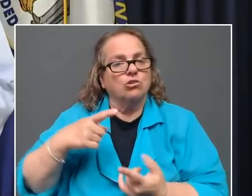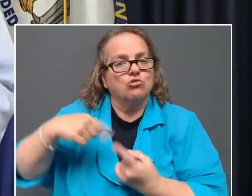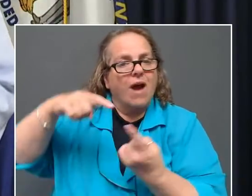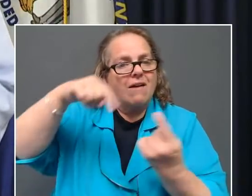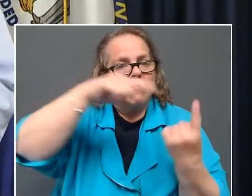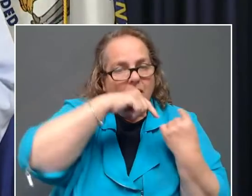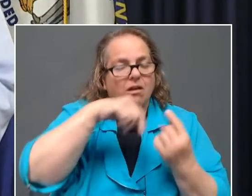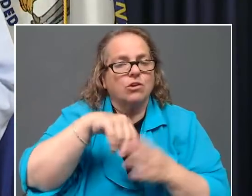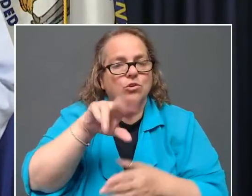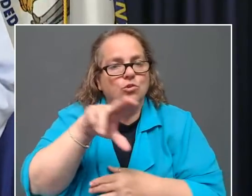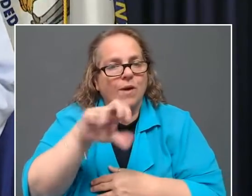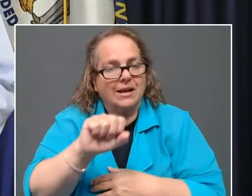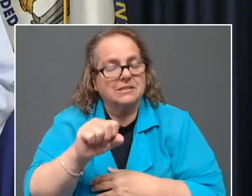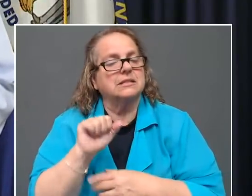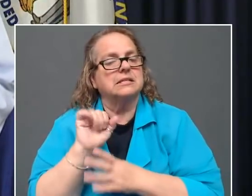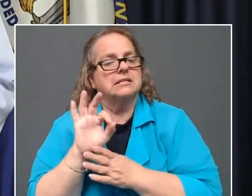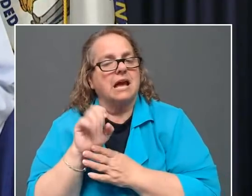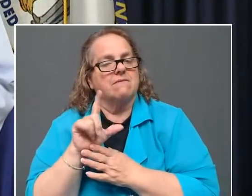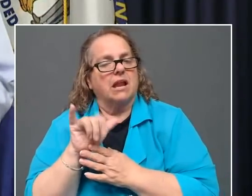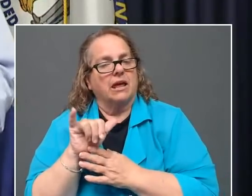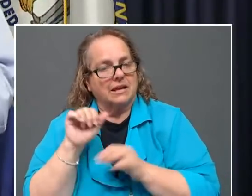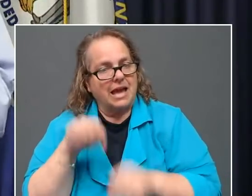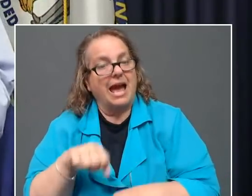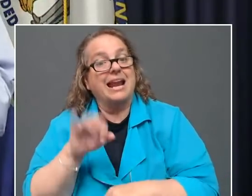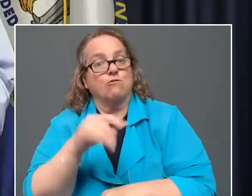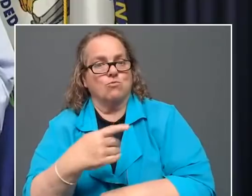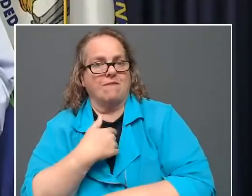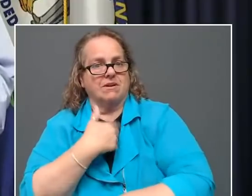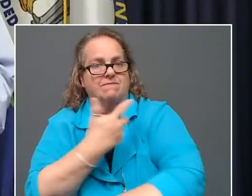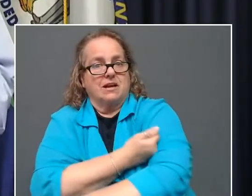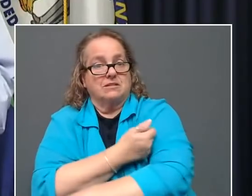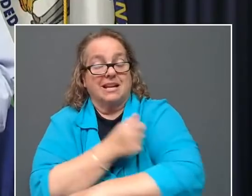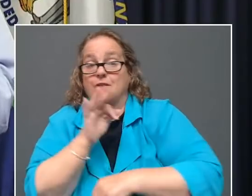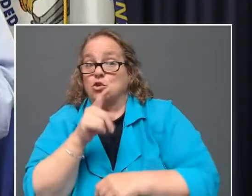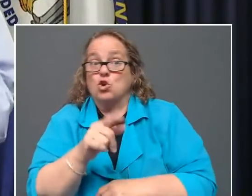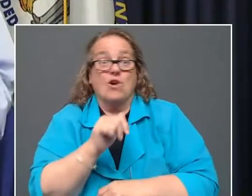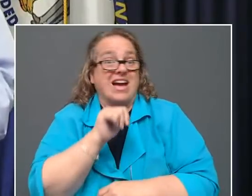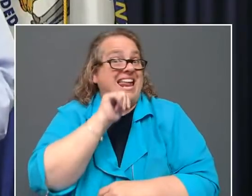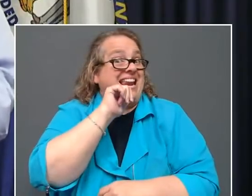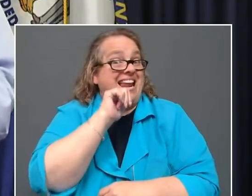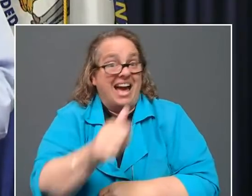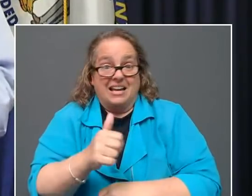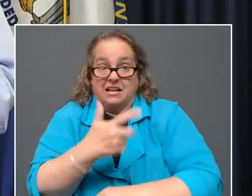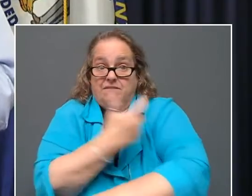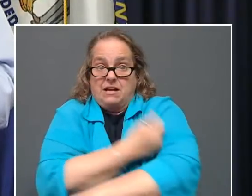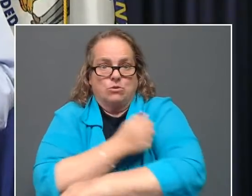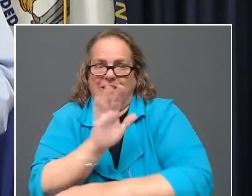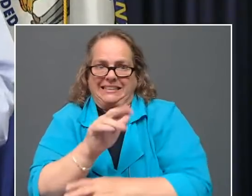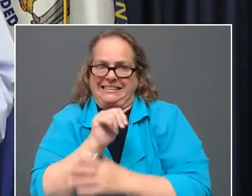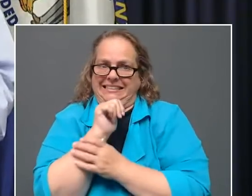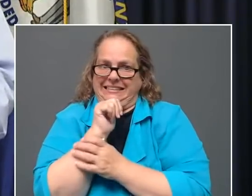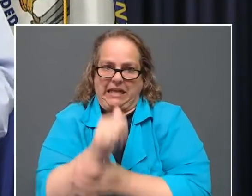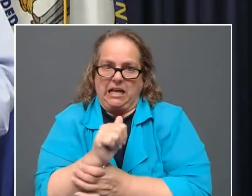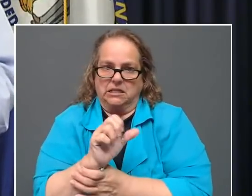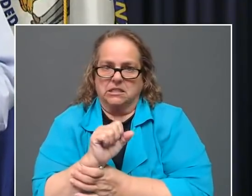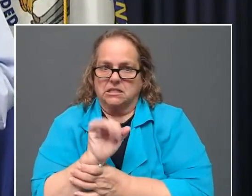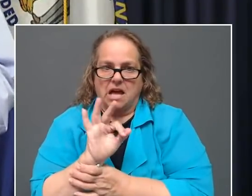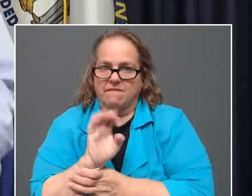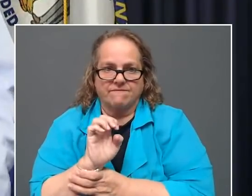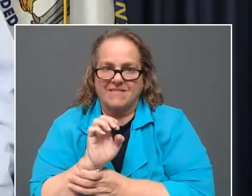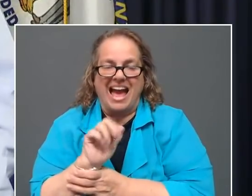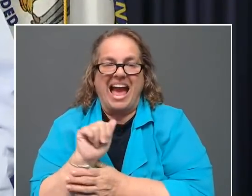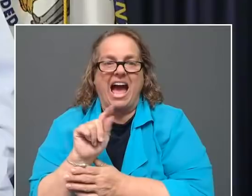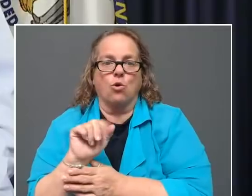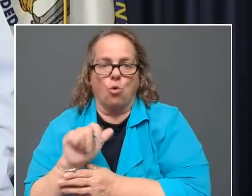fairly safely. If you are not vaccinated, it is not safe for you, not even remotely. And so we, again,